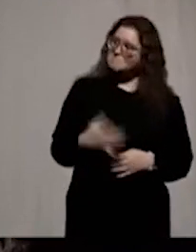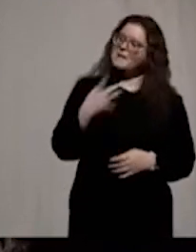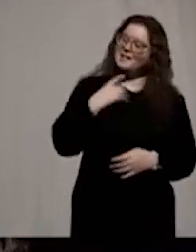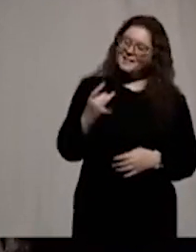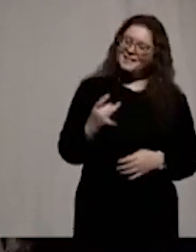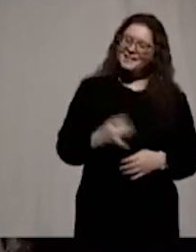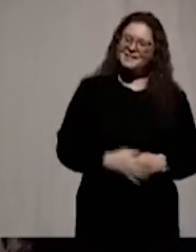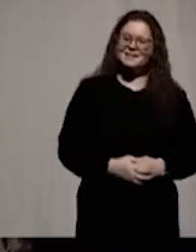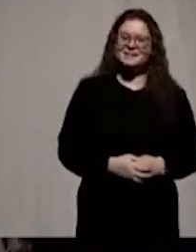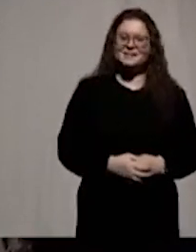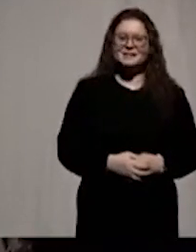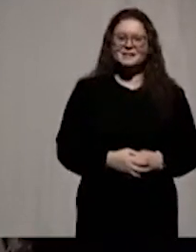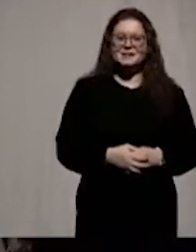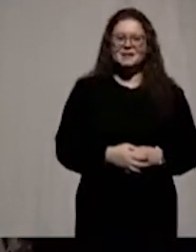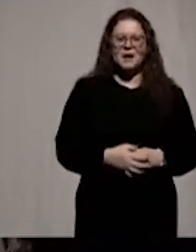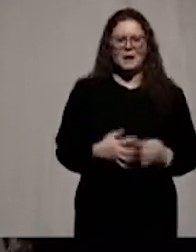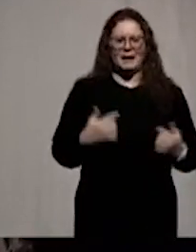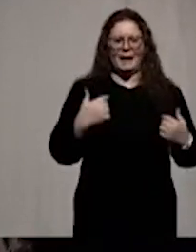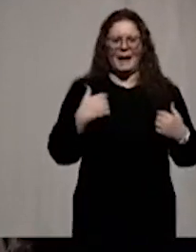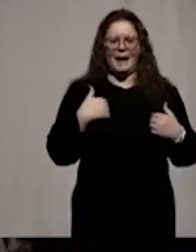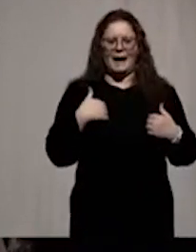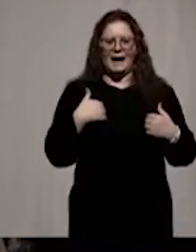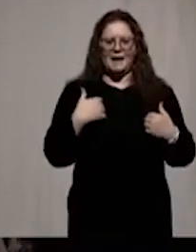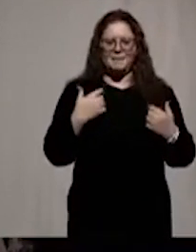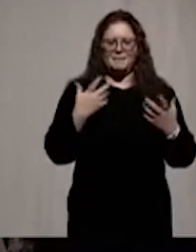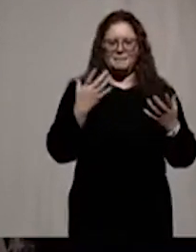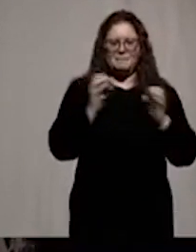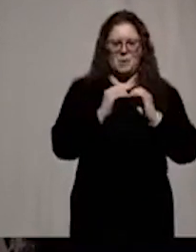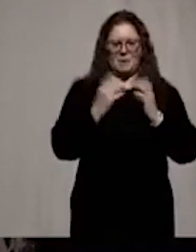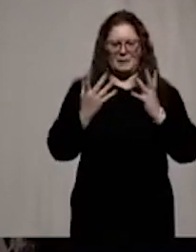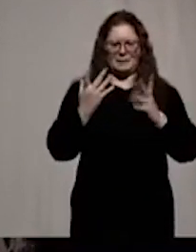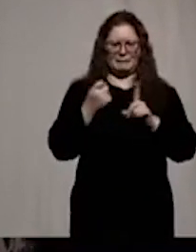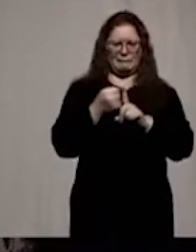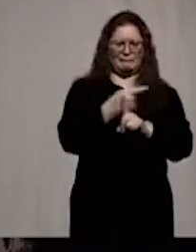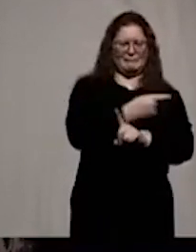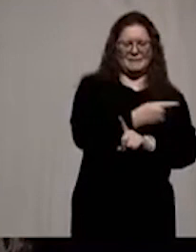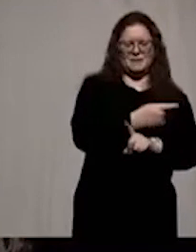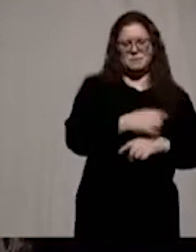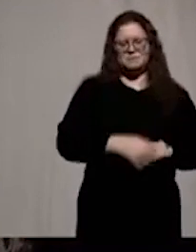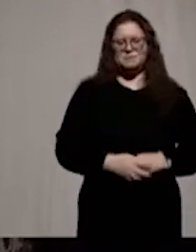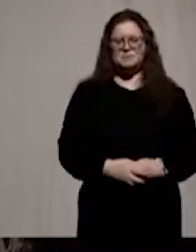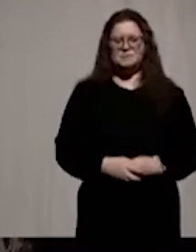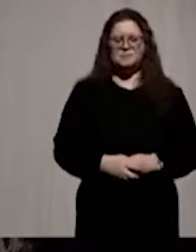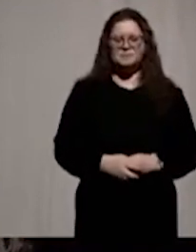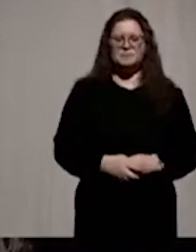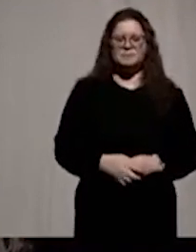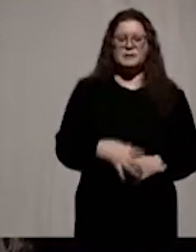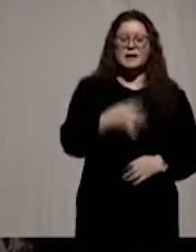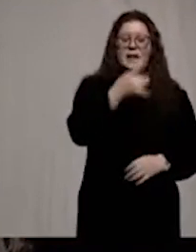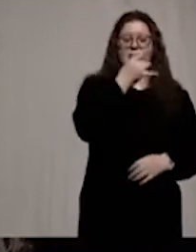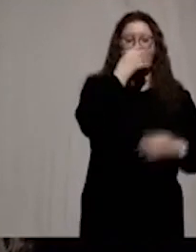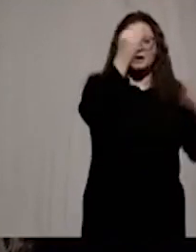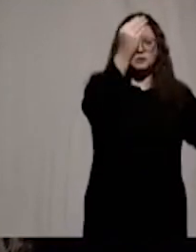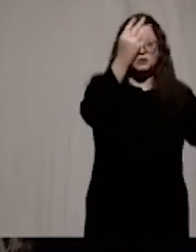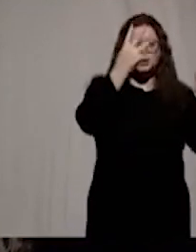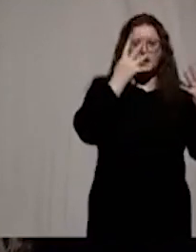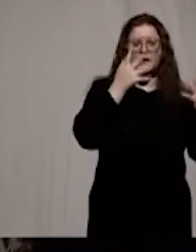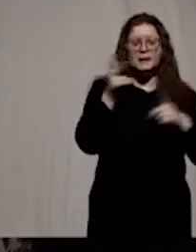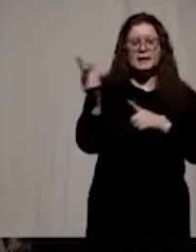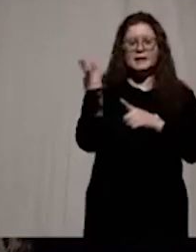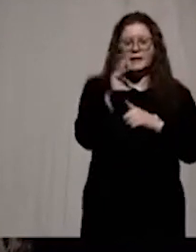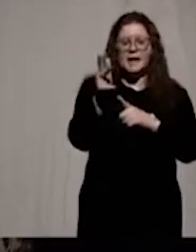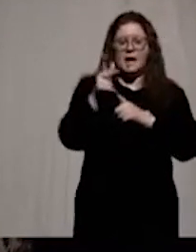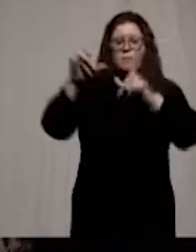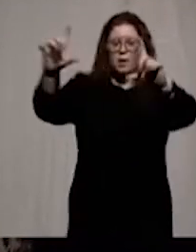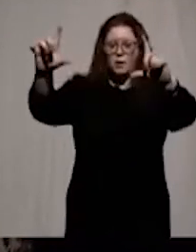any? Yeah, I don't think I hit exactly what we were supposed to hit on here, but what I put was light shine, camera lens, fish eye, tough to